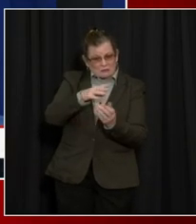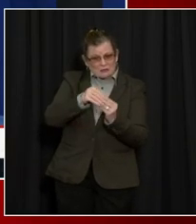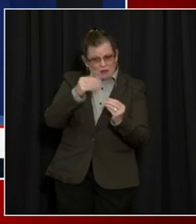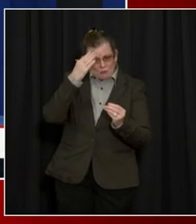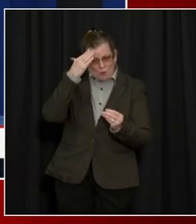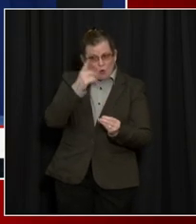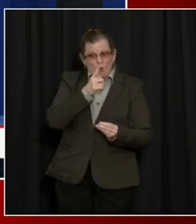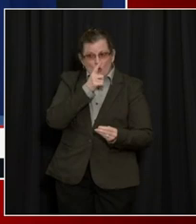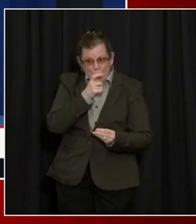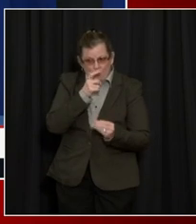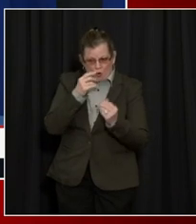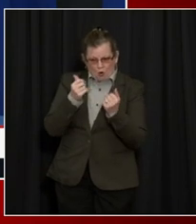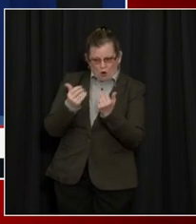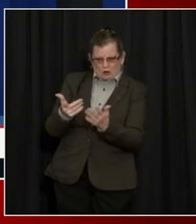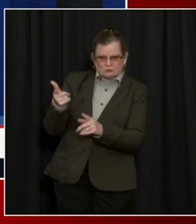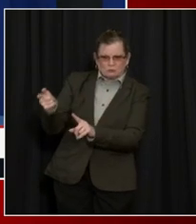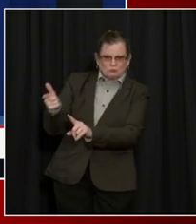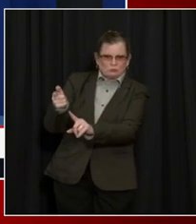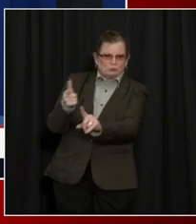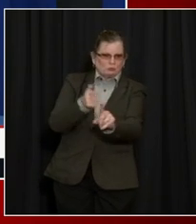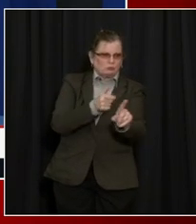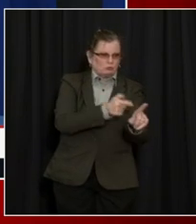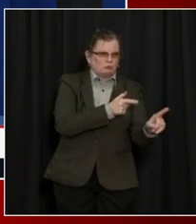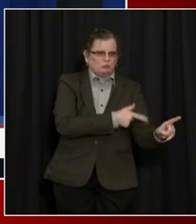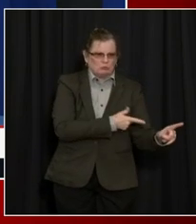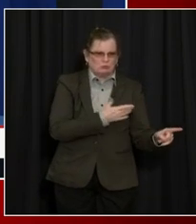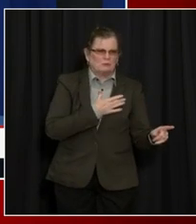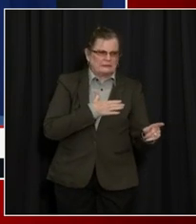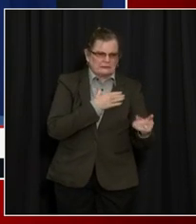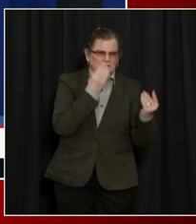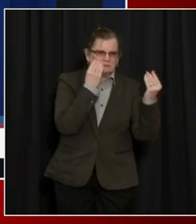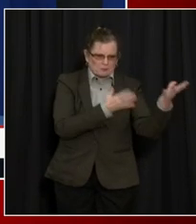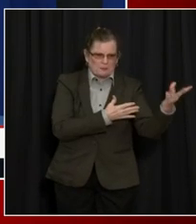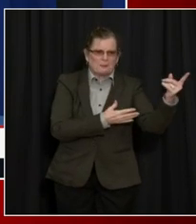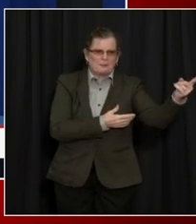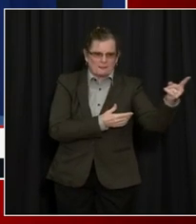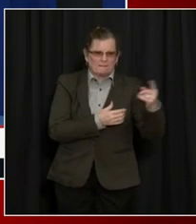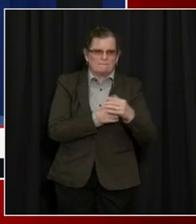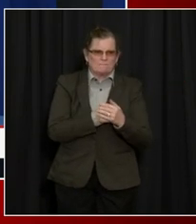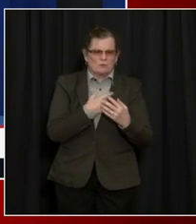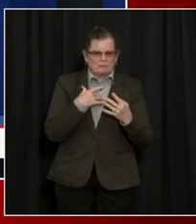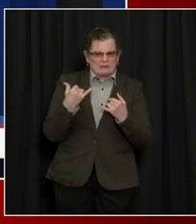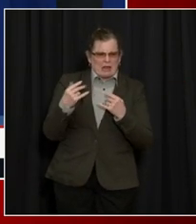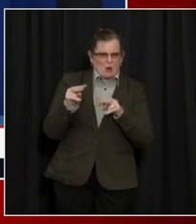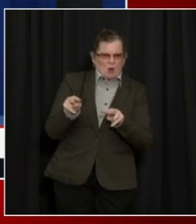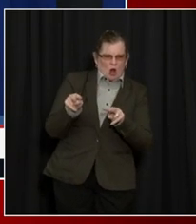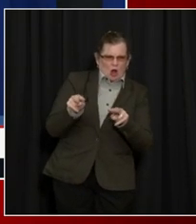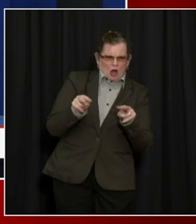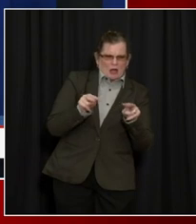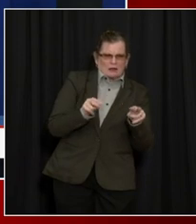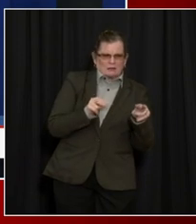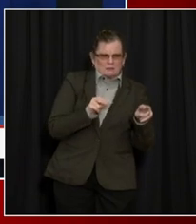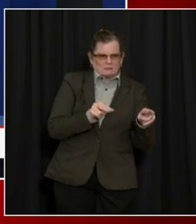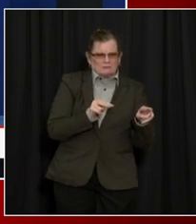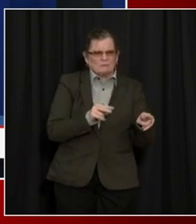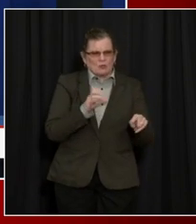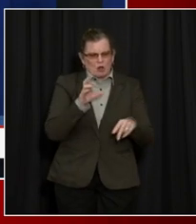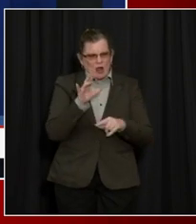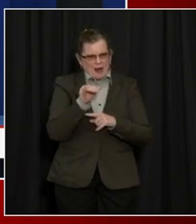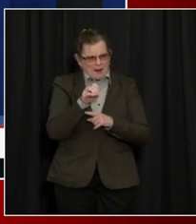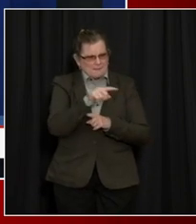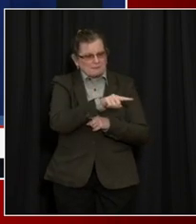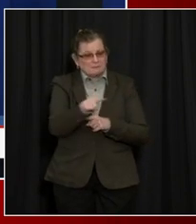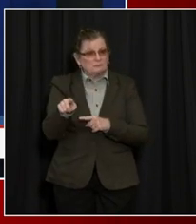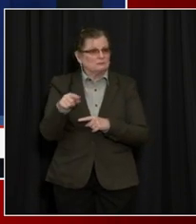incidents, as you know, we have been monitoring crime very closely during the public health emergency, and we can report a drop in both violent